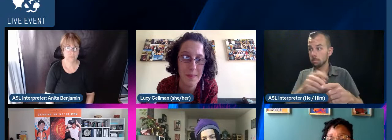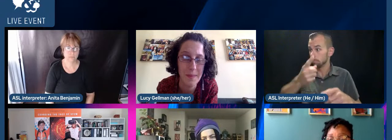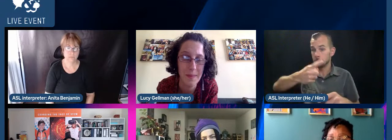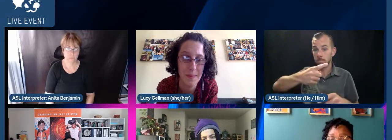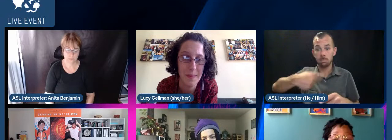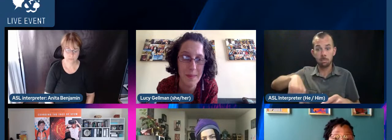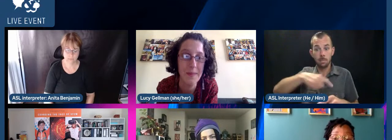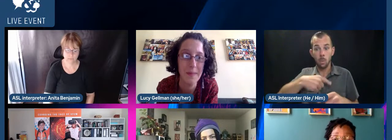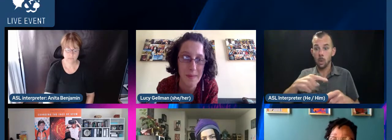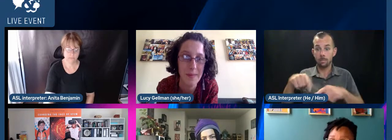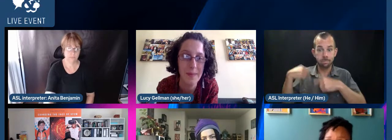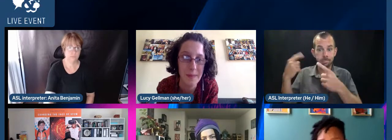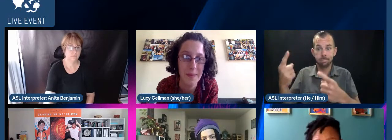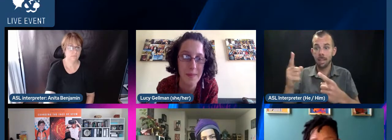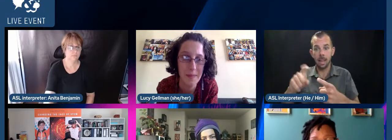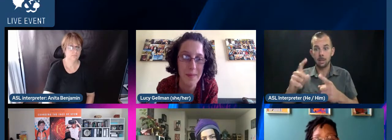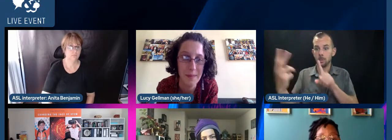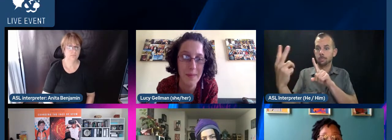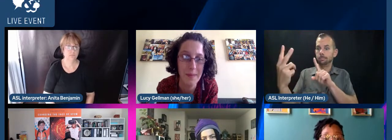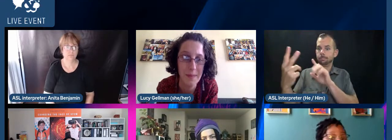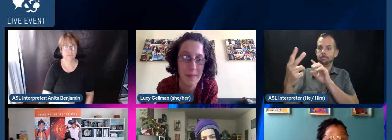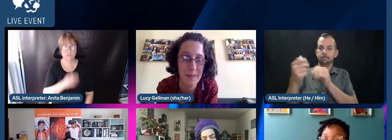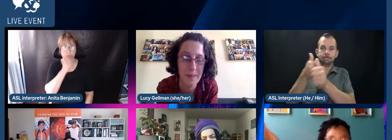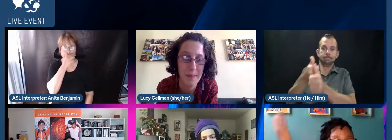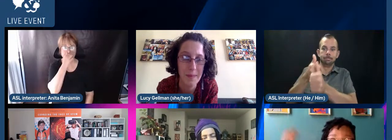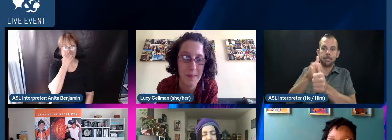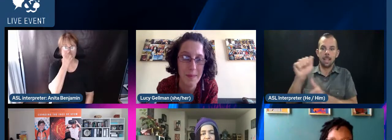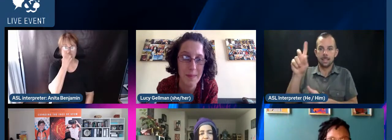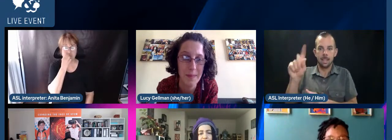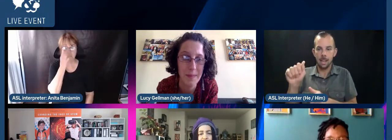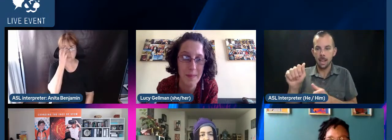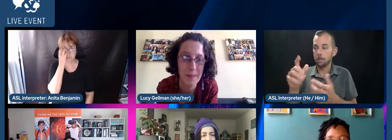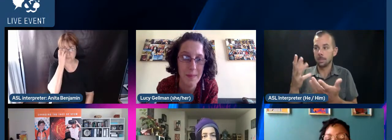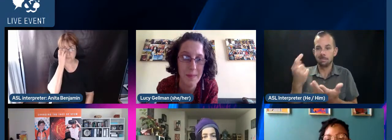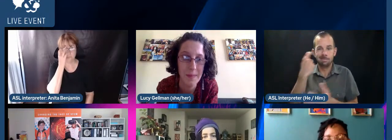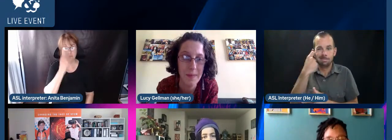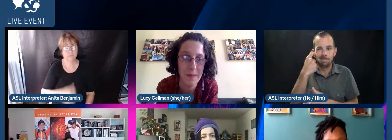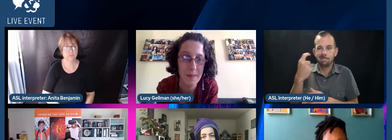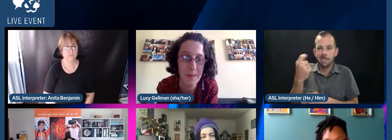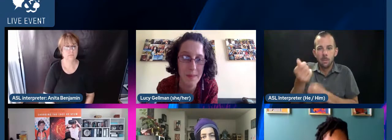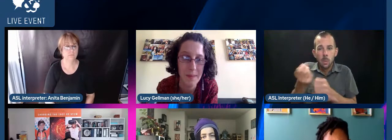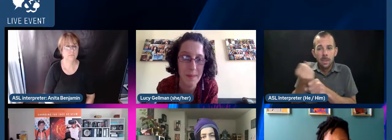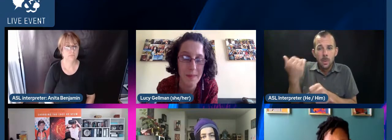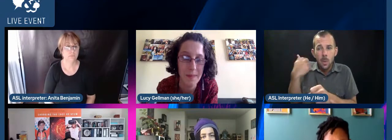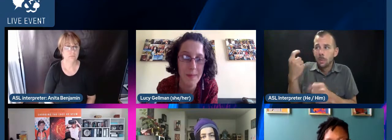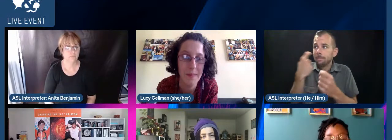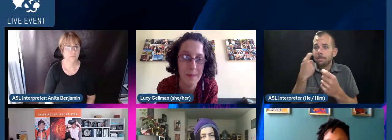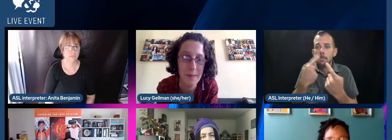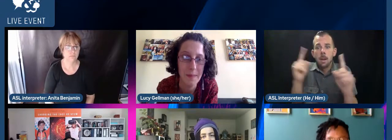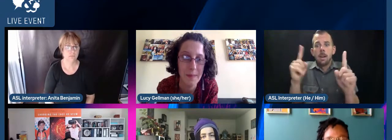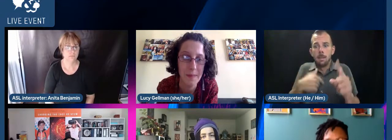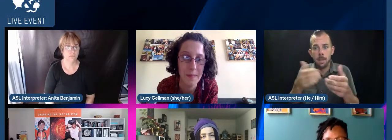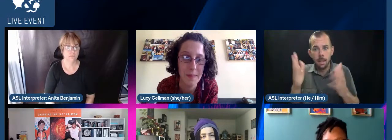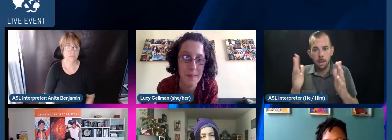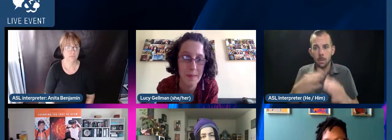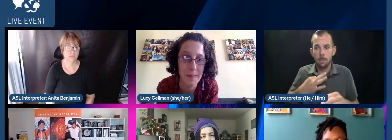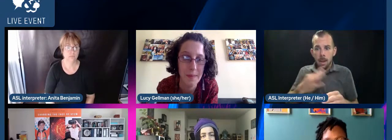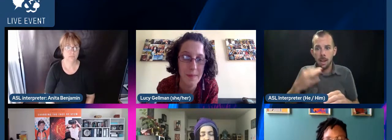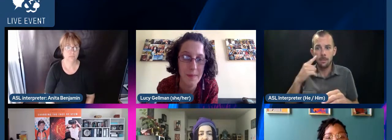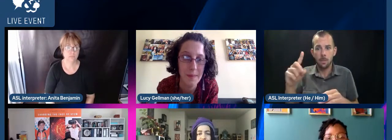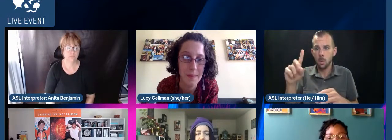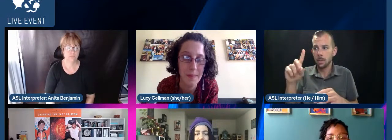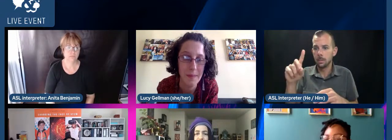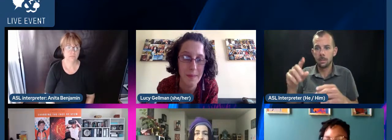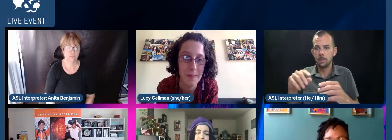apply for SSDI. People kidneys failing, people out here being like any other disabled people, but you can't get it because you have lupus, because you're Black. You